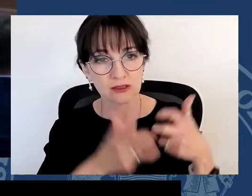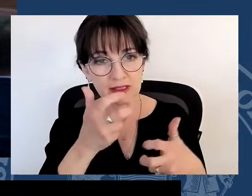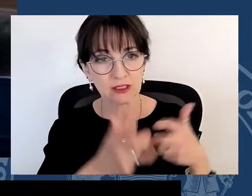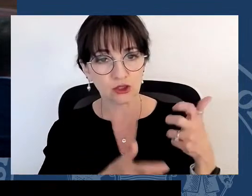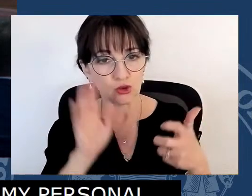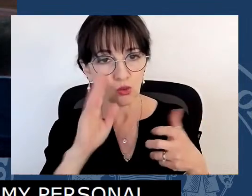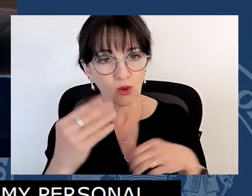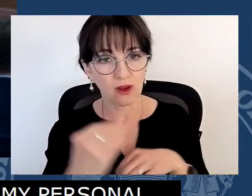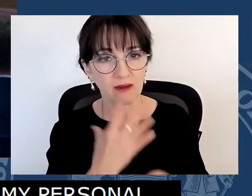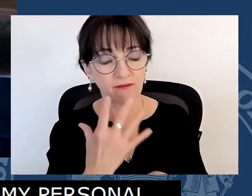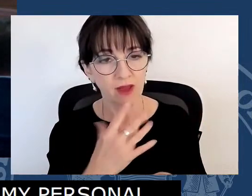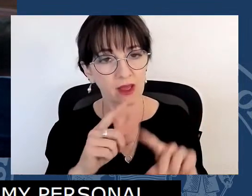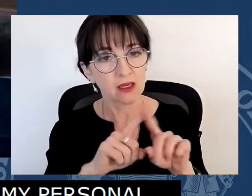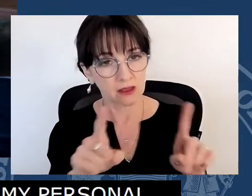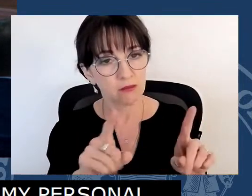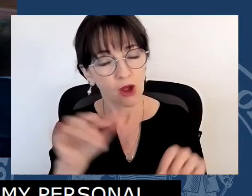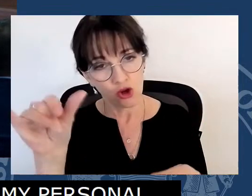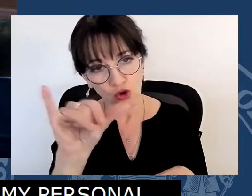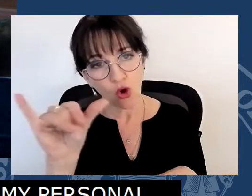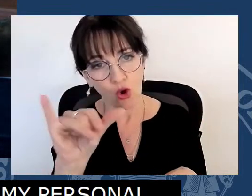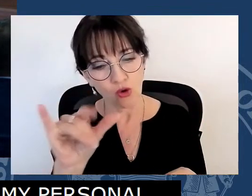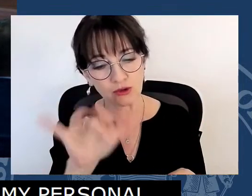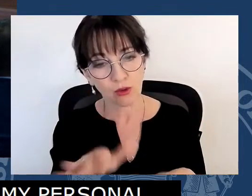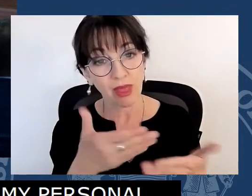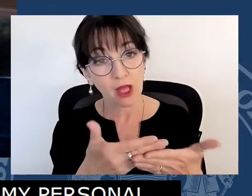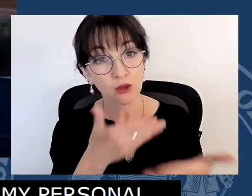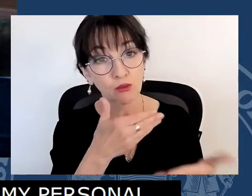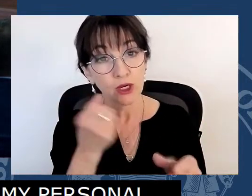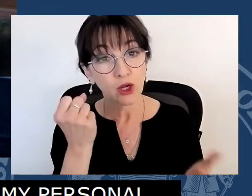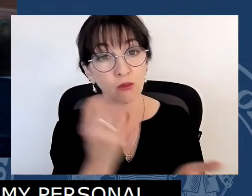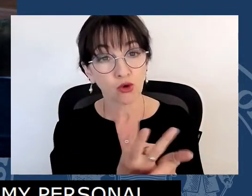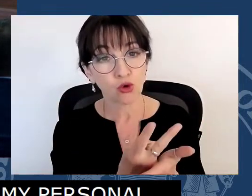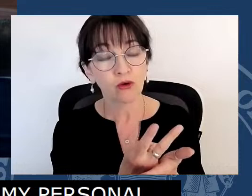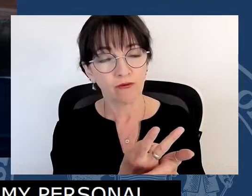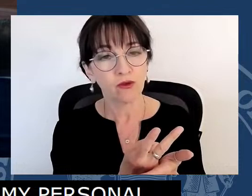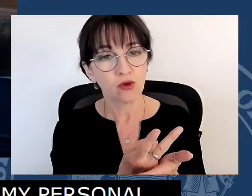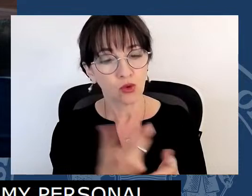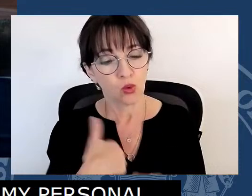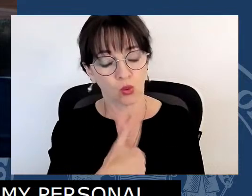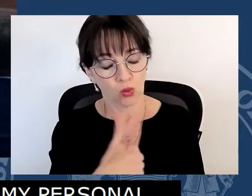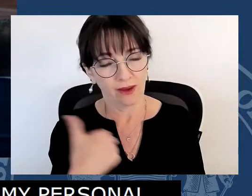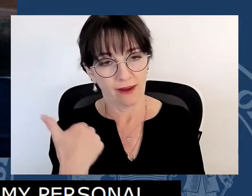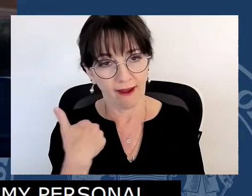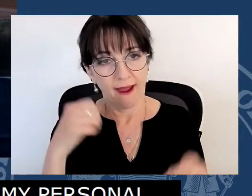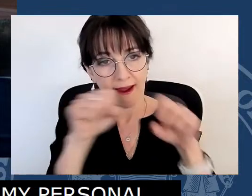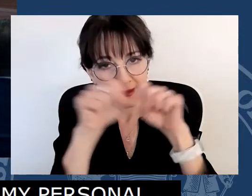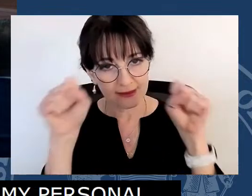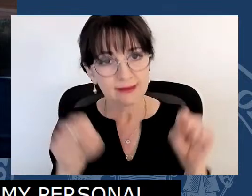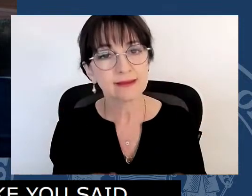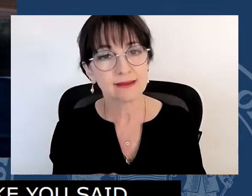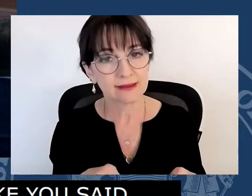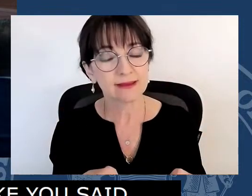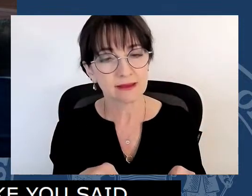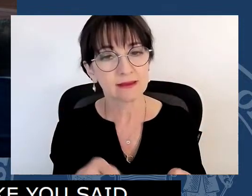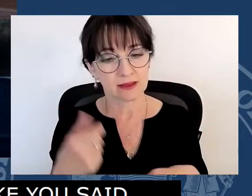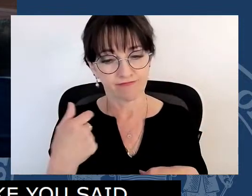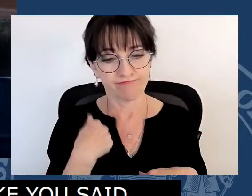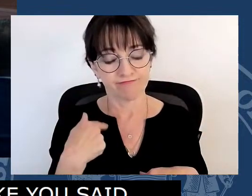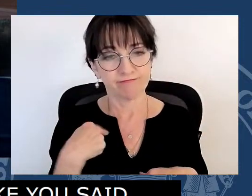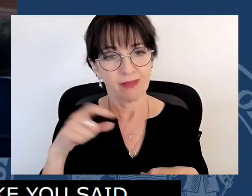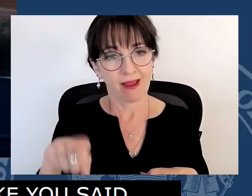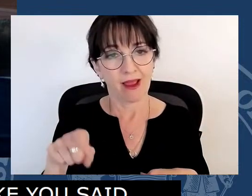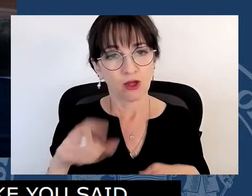like you said, the pre-approvals. We had a system at one point where I had to get